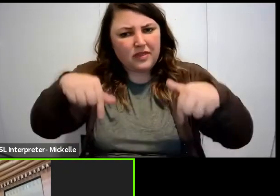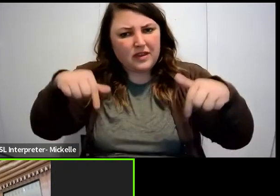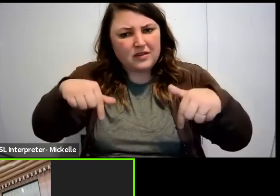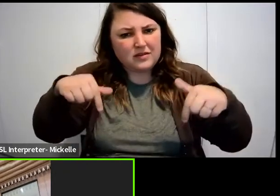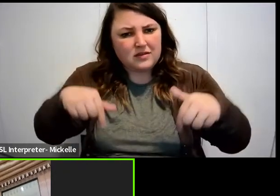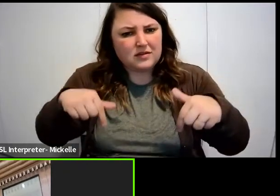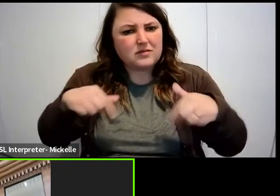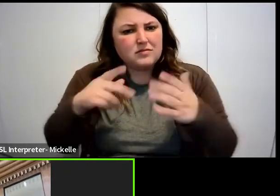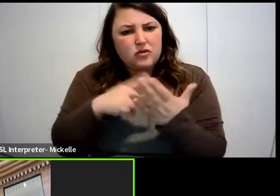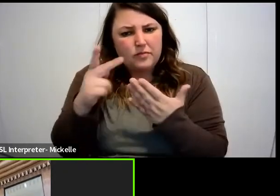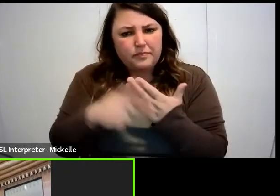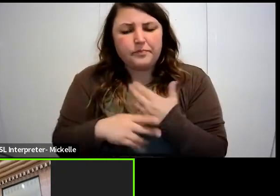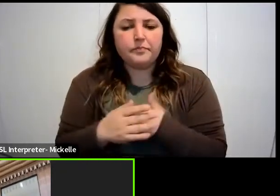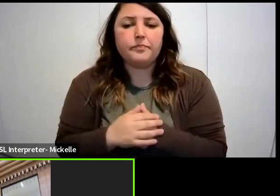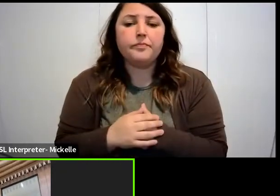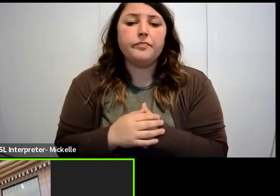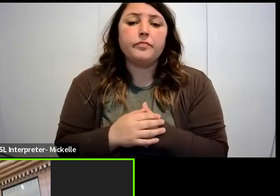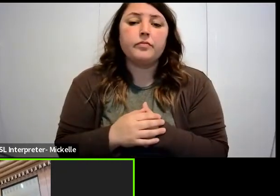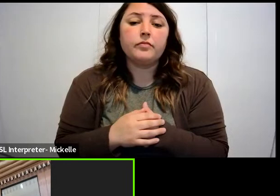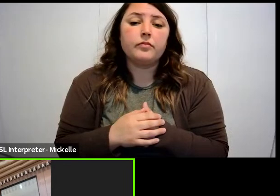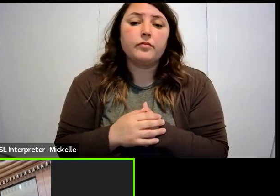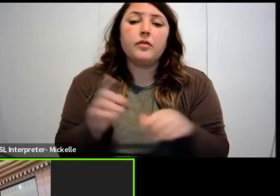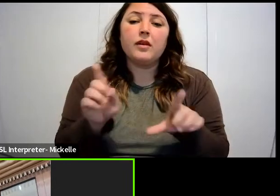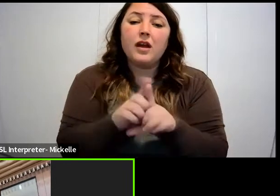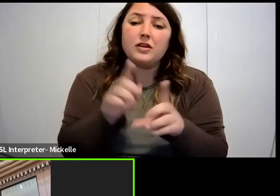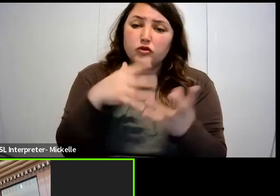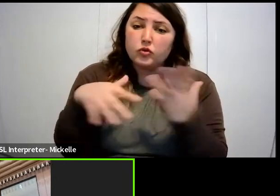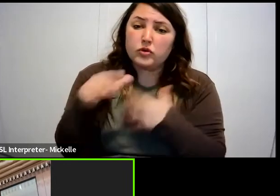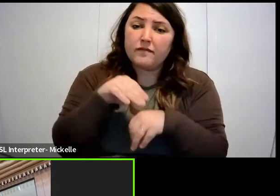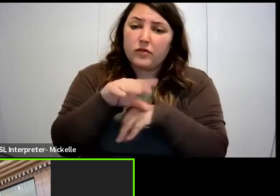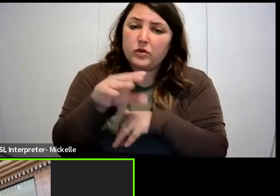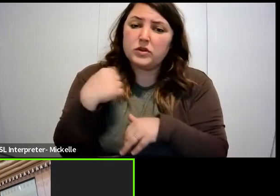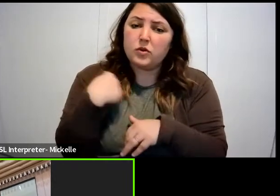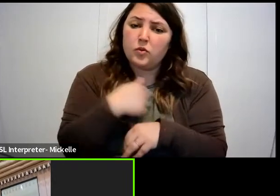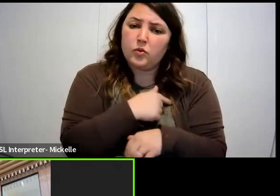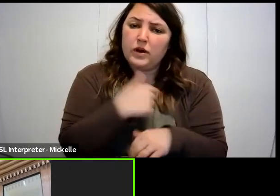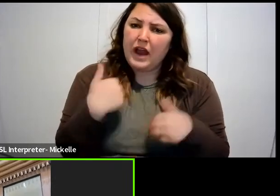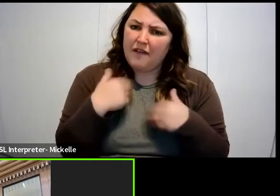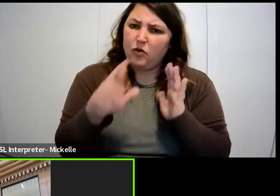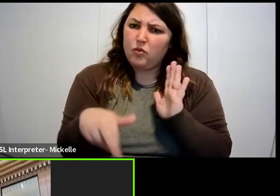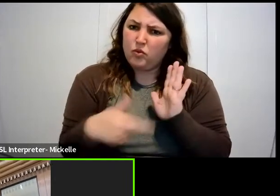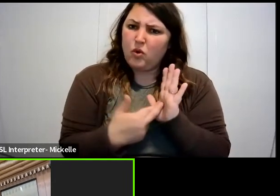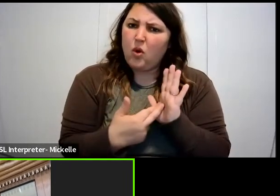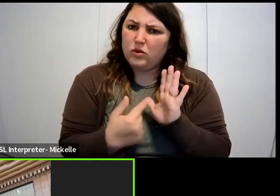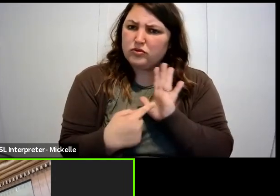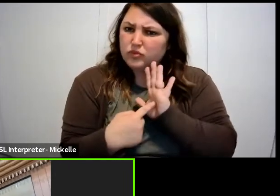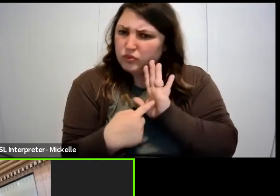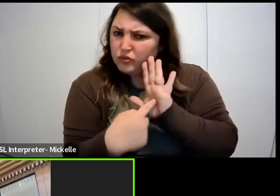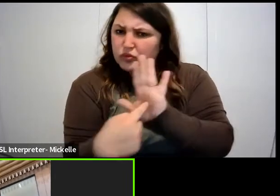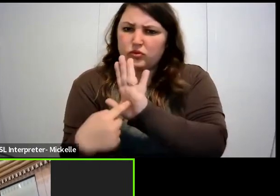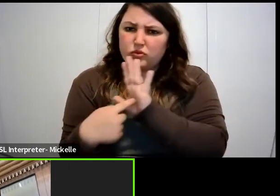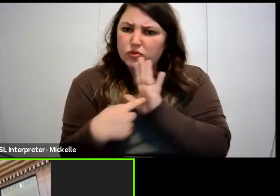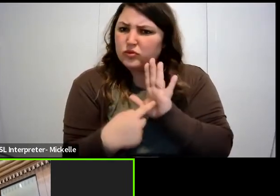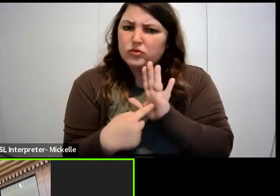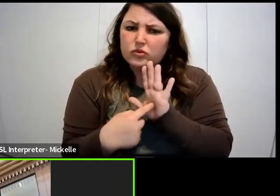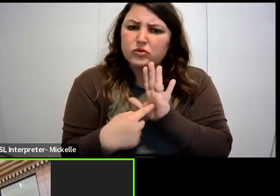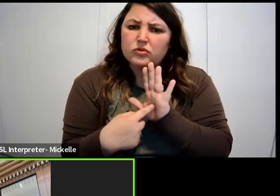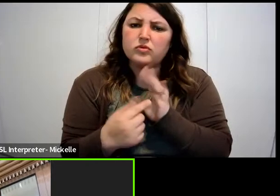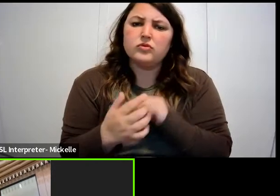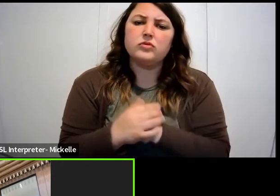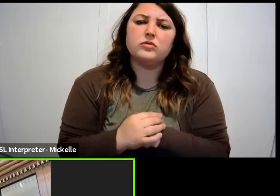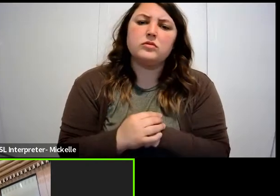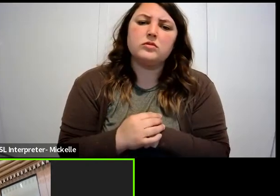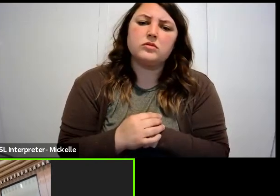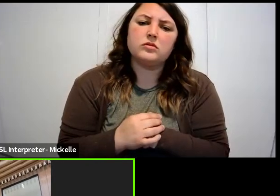agenda. As social influencers, we have a role to play to promote the WPS framework. And of